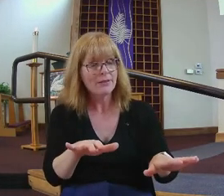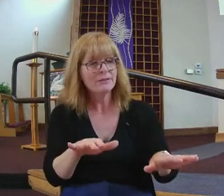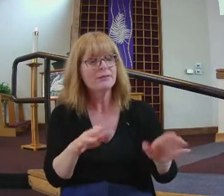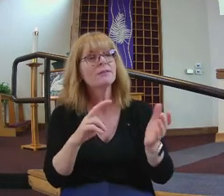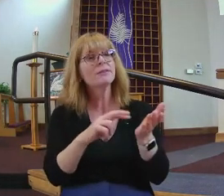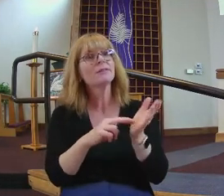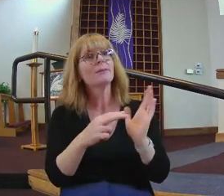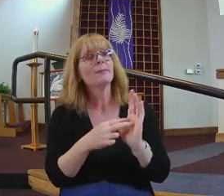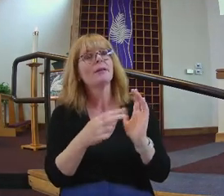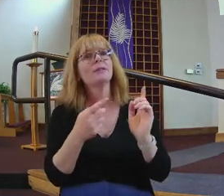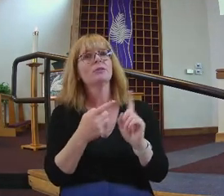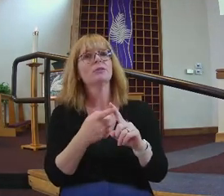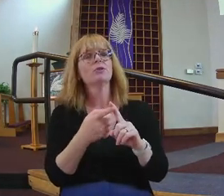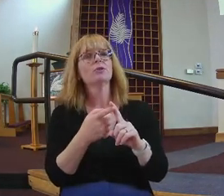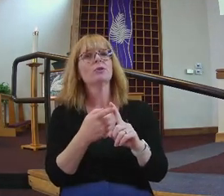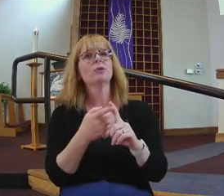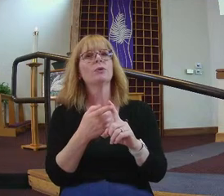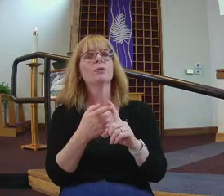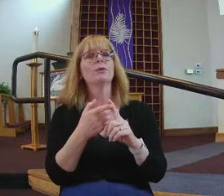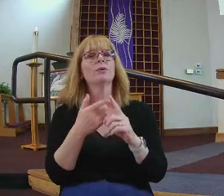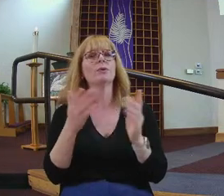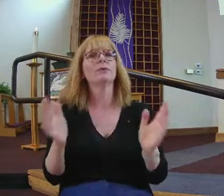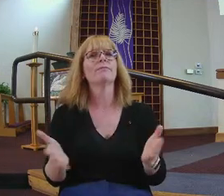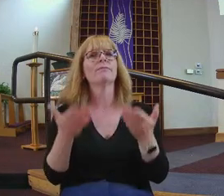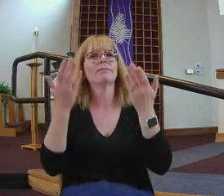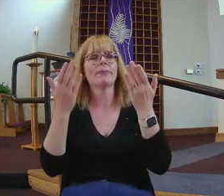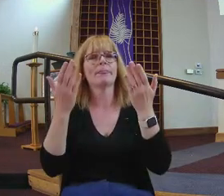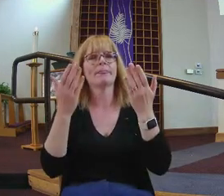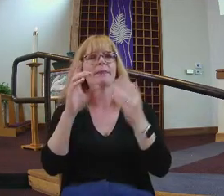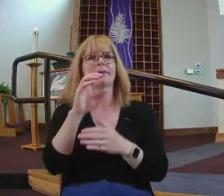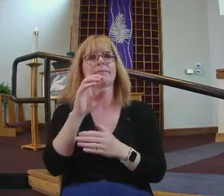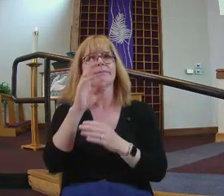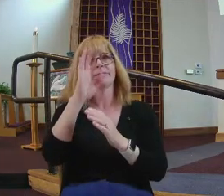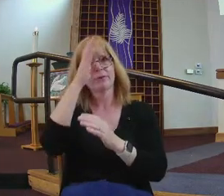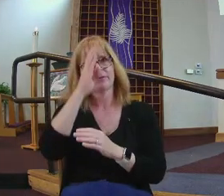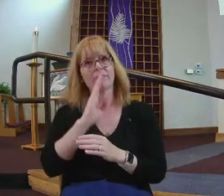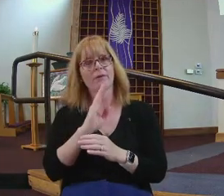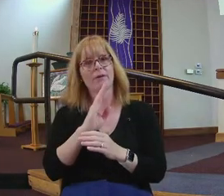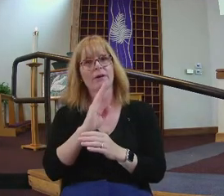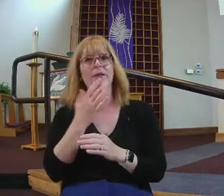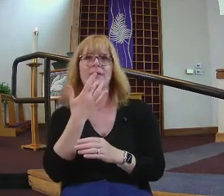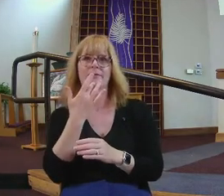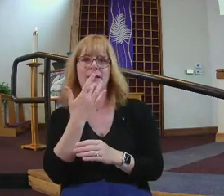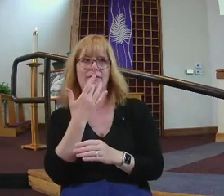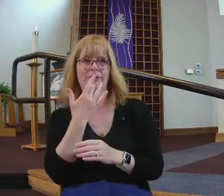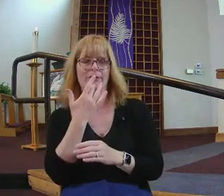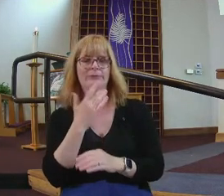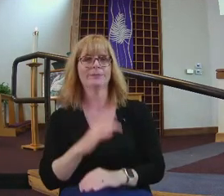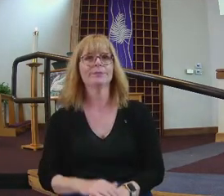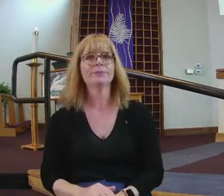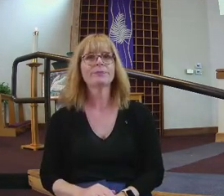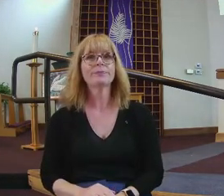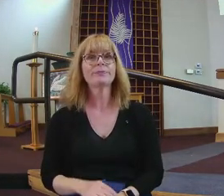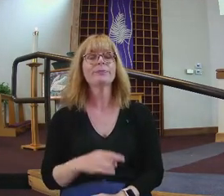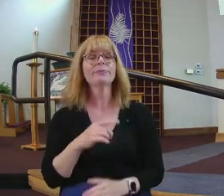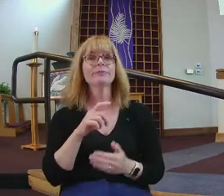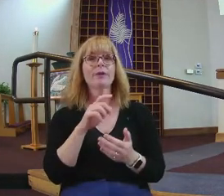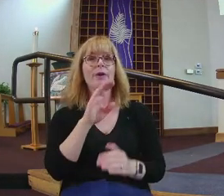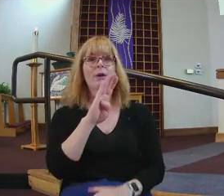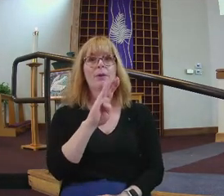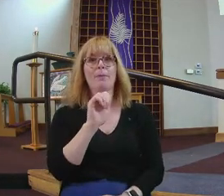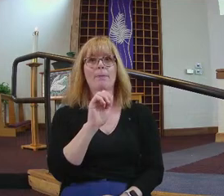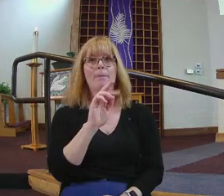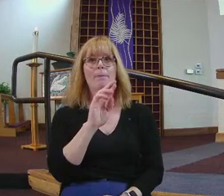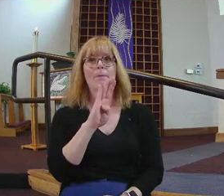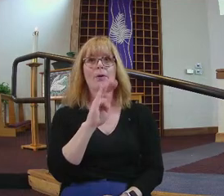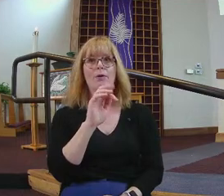to invoke divine favor upon. And Barbara Brown Taylor reminds us that